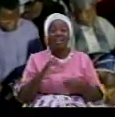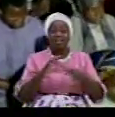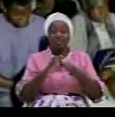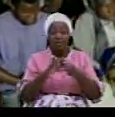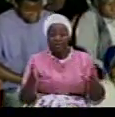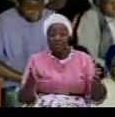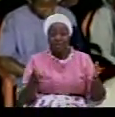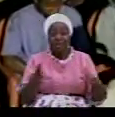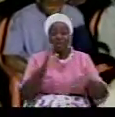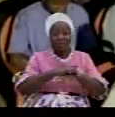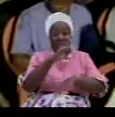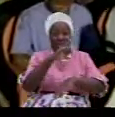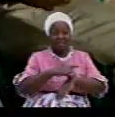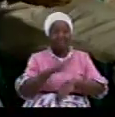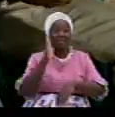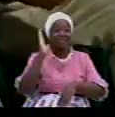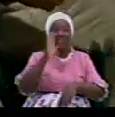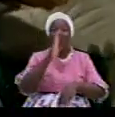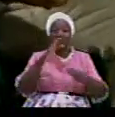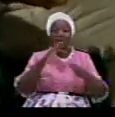be loosed in heaven.